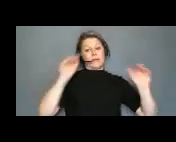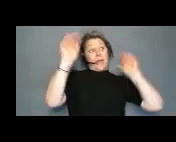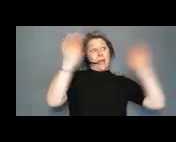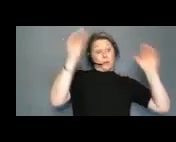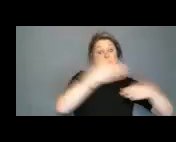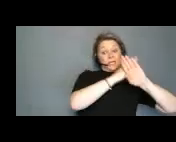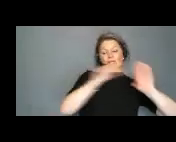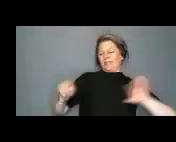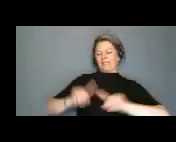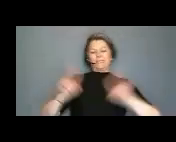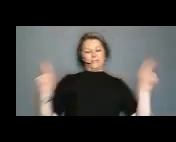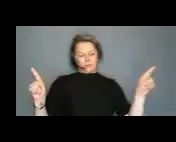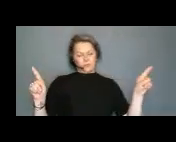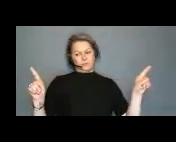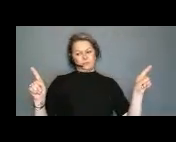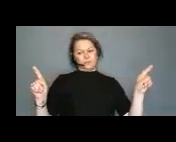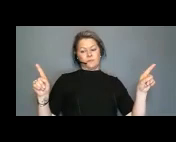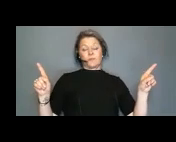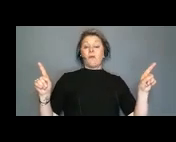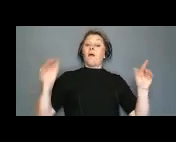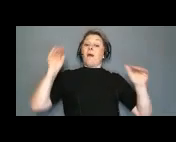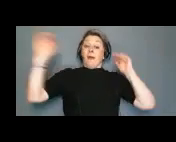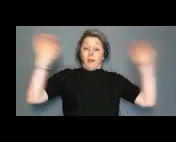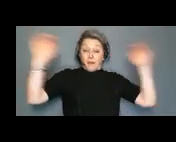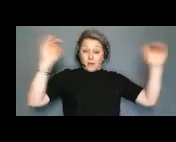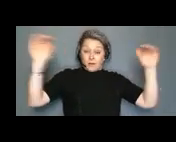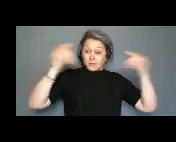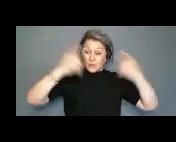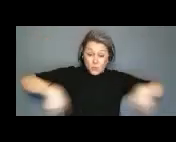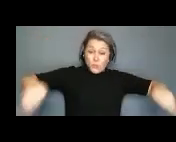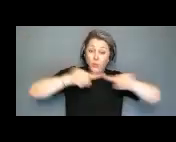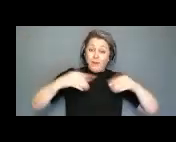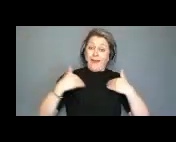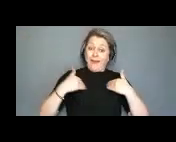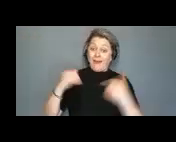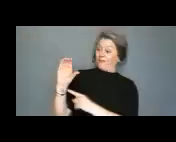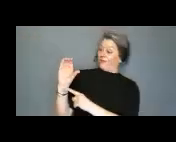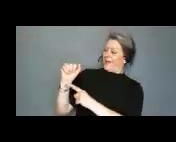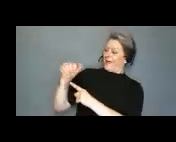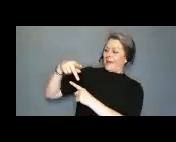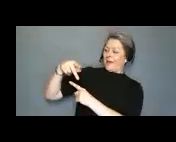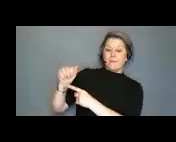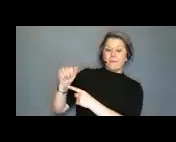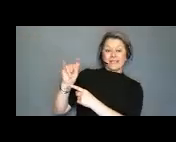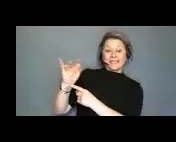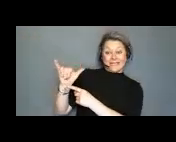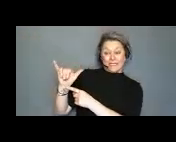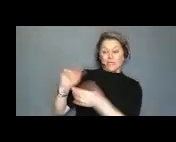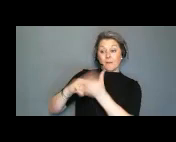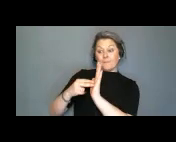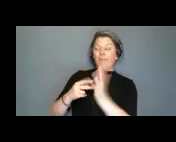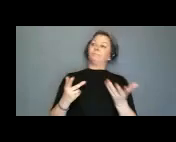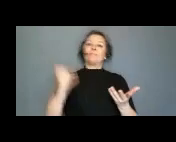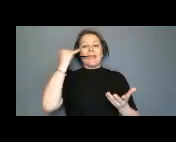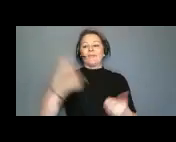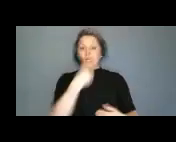protection. Because as adults, we're all presumed to have capacity. And the burden of proof, if I'm going to say to